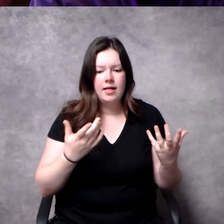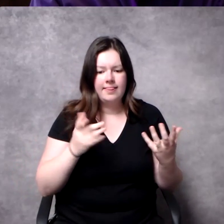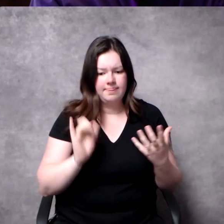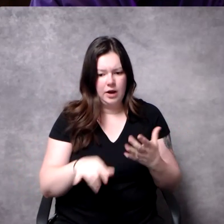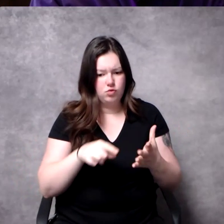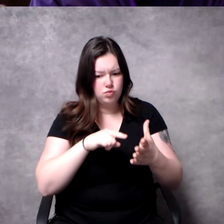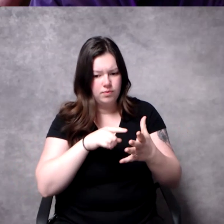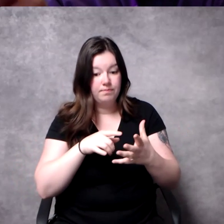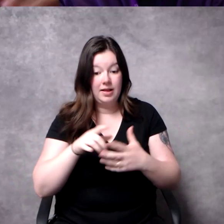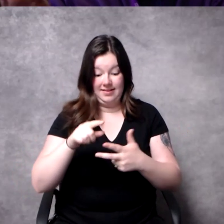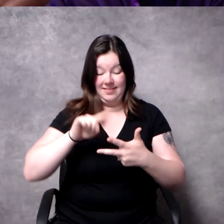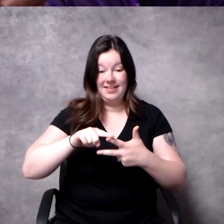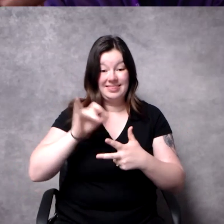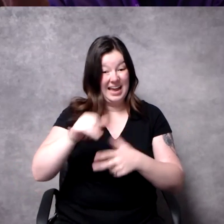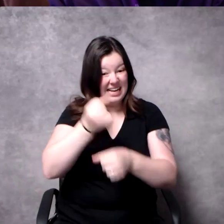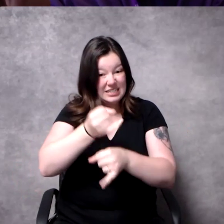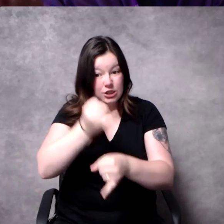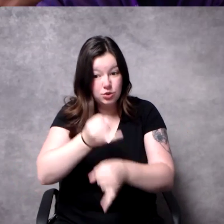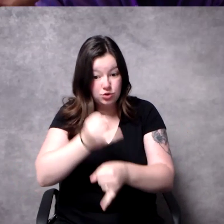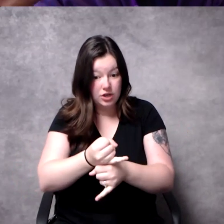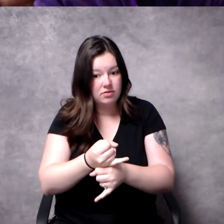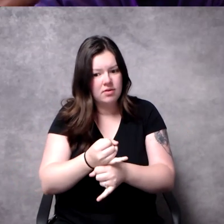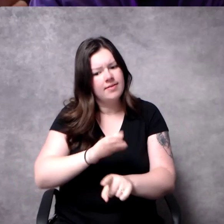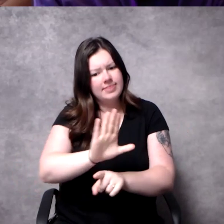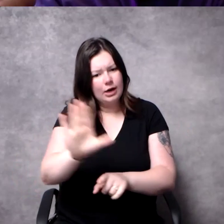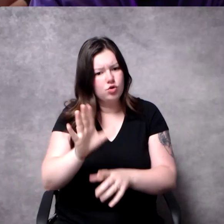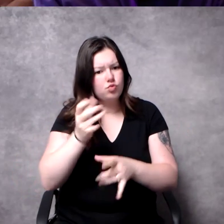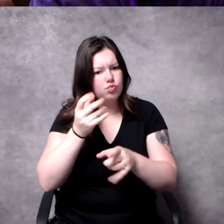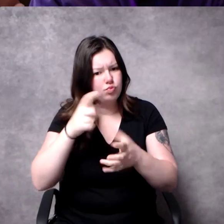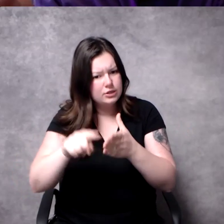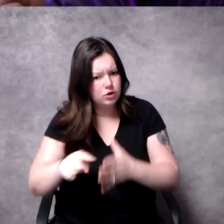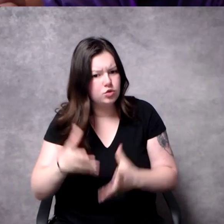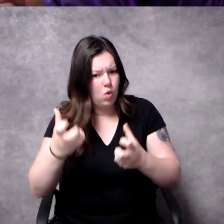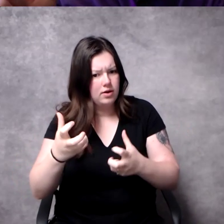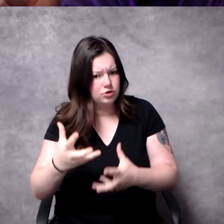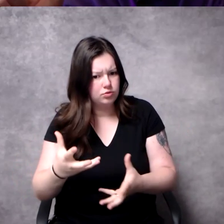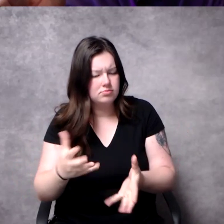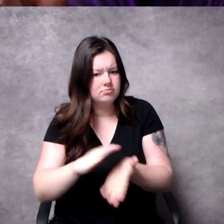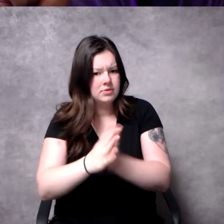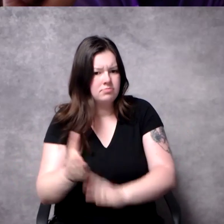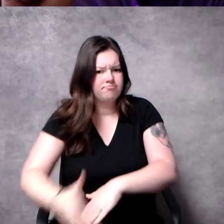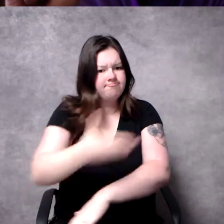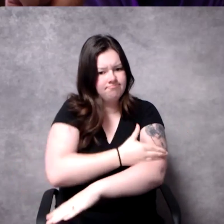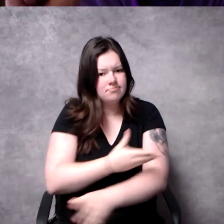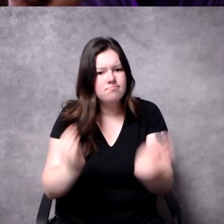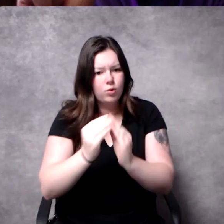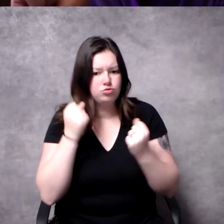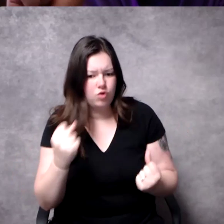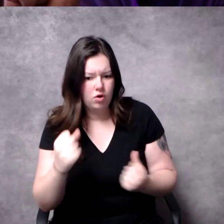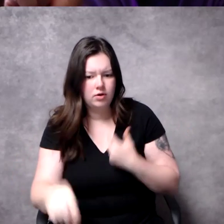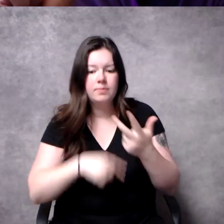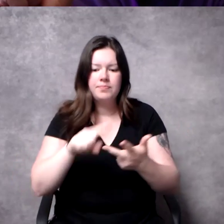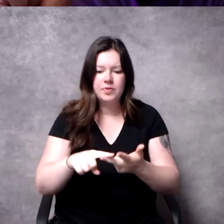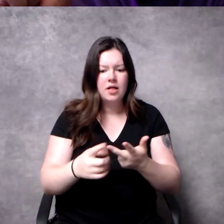person's institution. But the third thing is that they really want students to have a meaningful research experience. They feel part